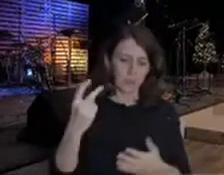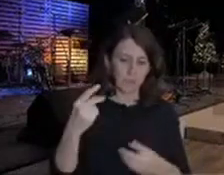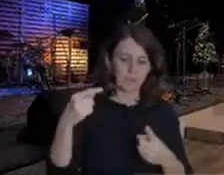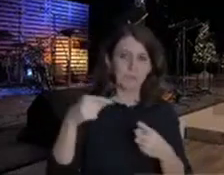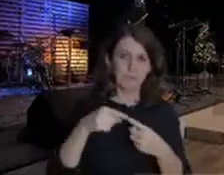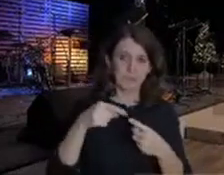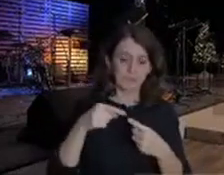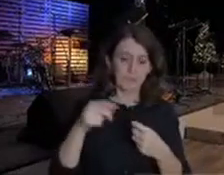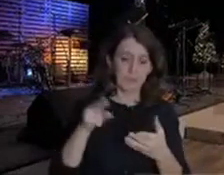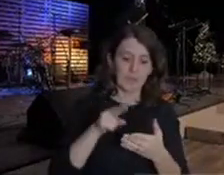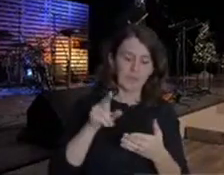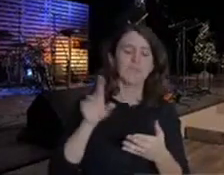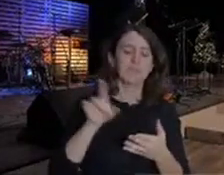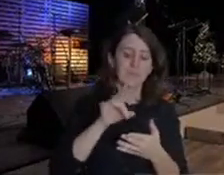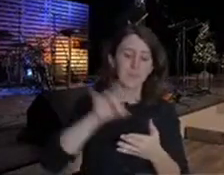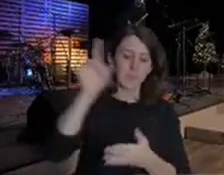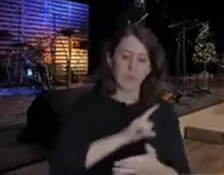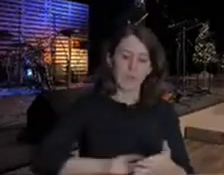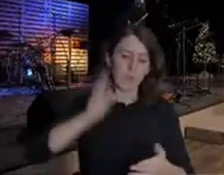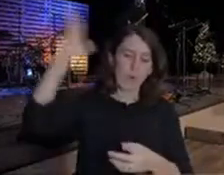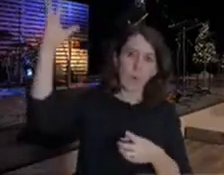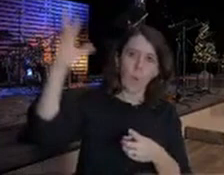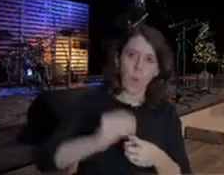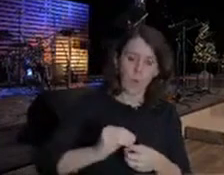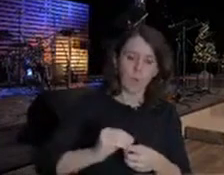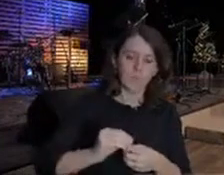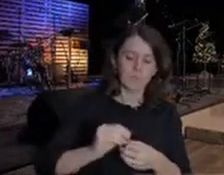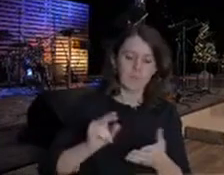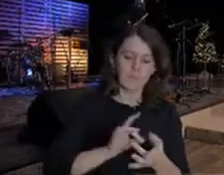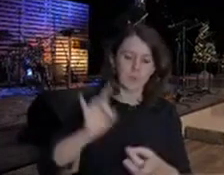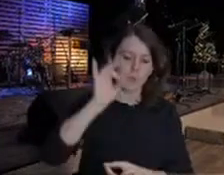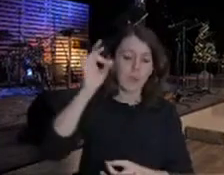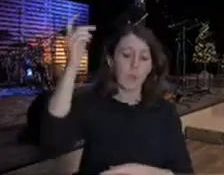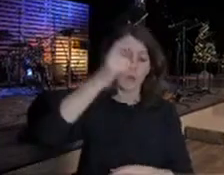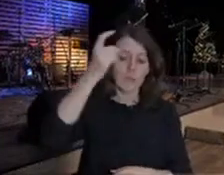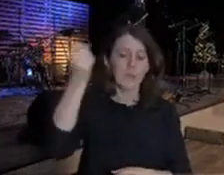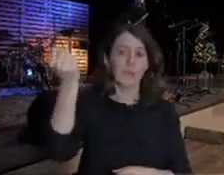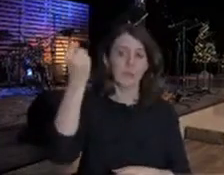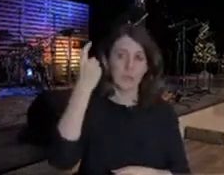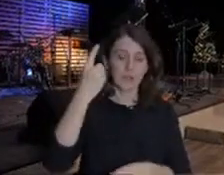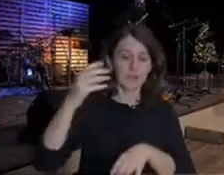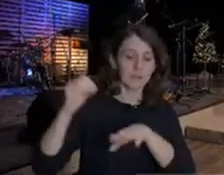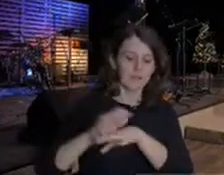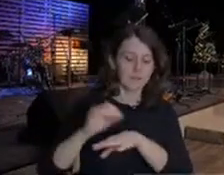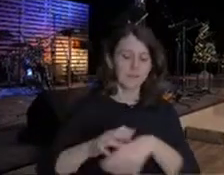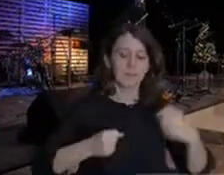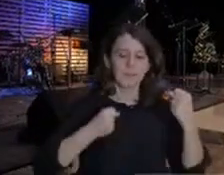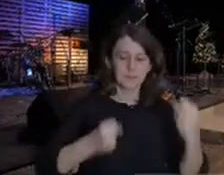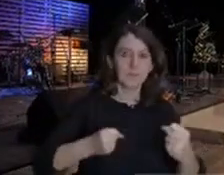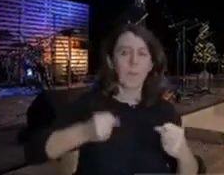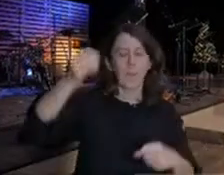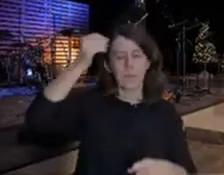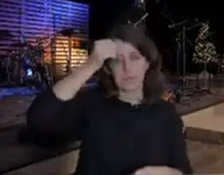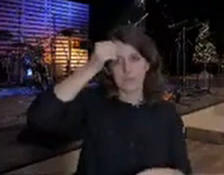says. It says, "The Spirit of the Lord will rest on him, the spirit of wisdom and understanding, the spirit of counsel and of